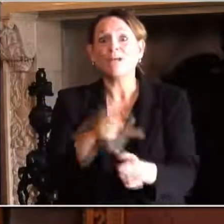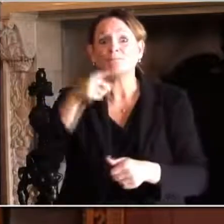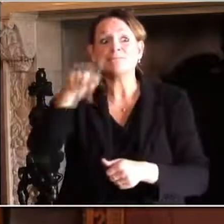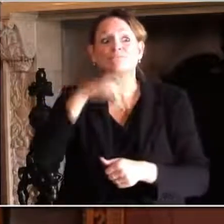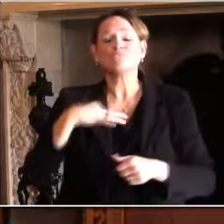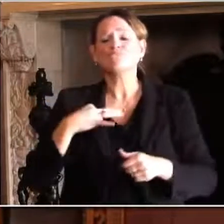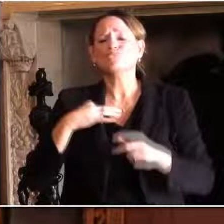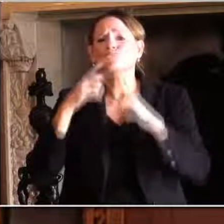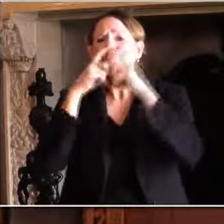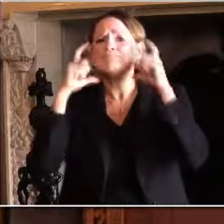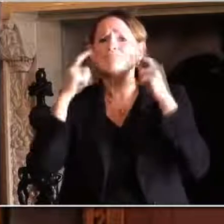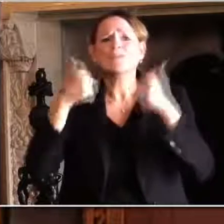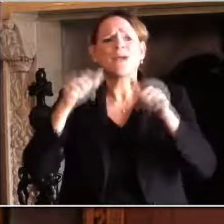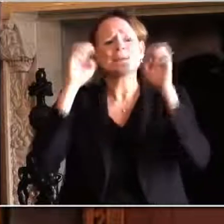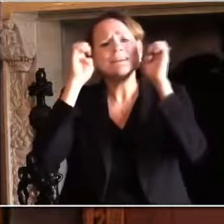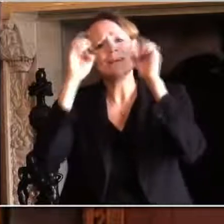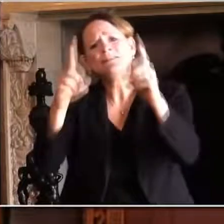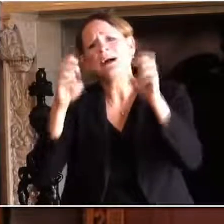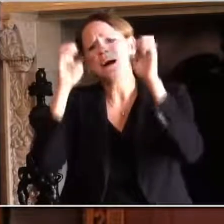that